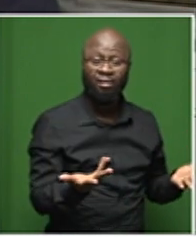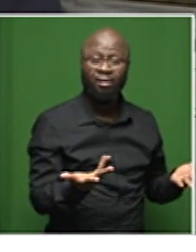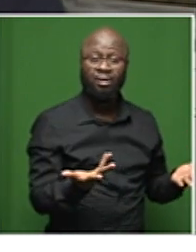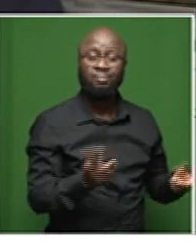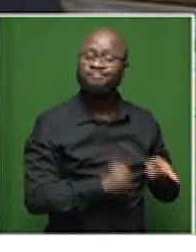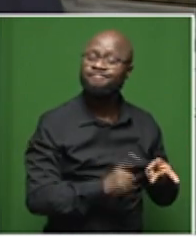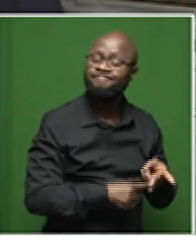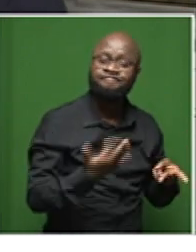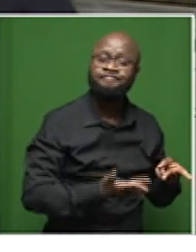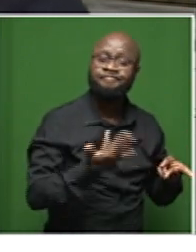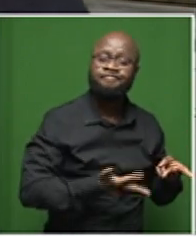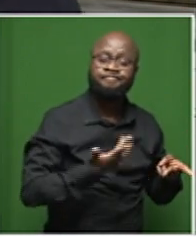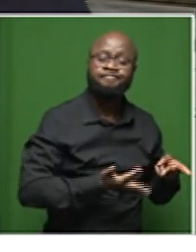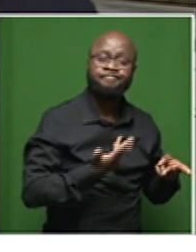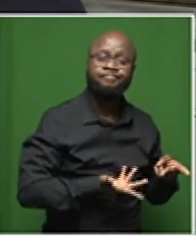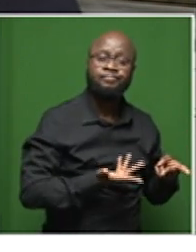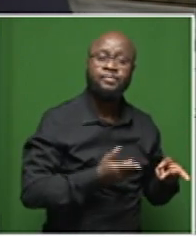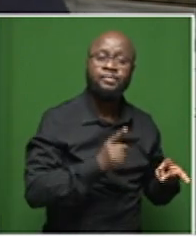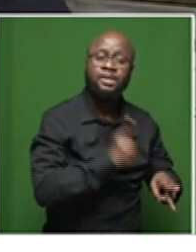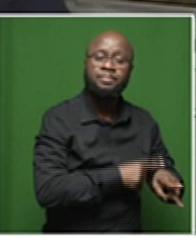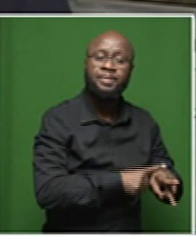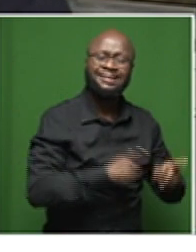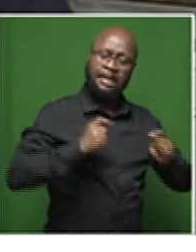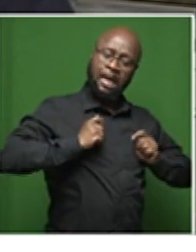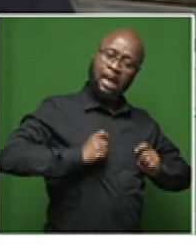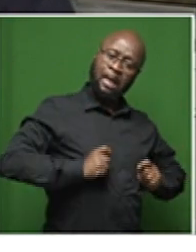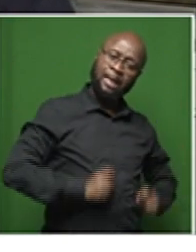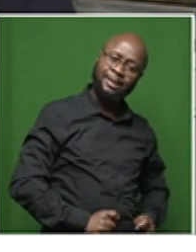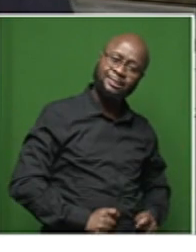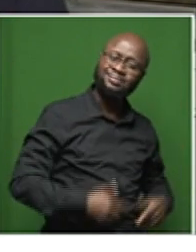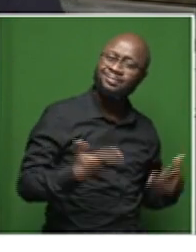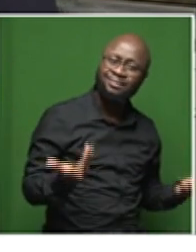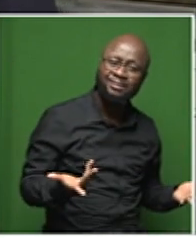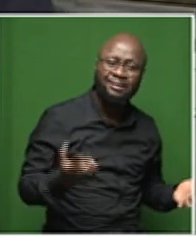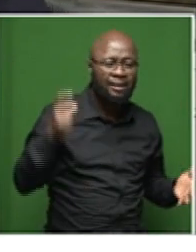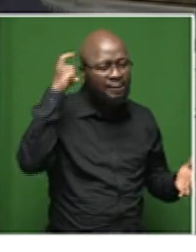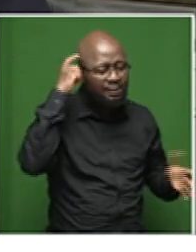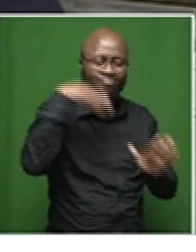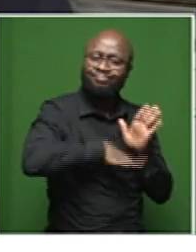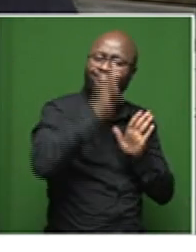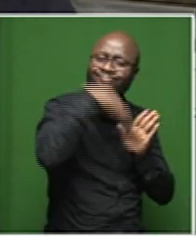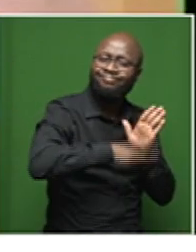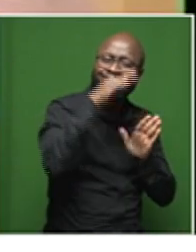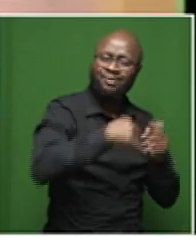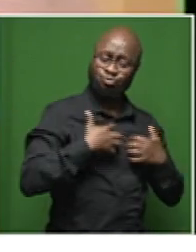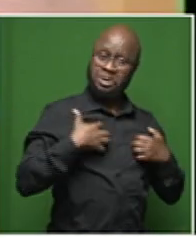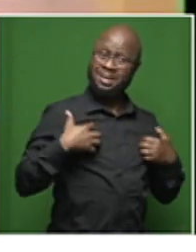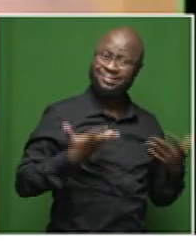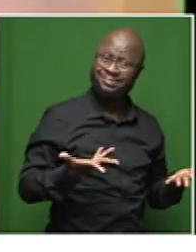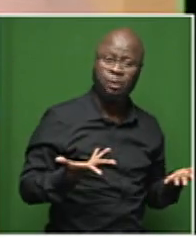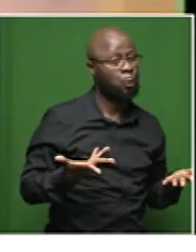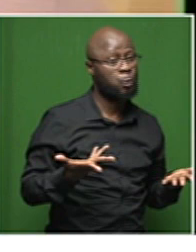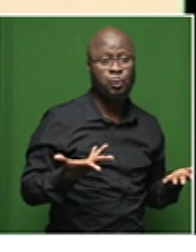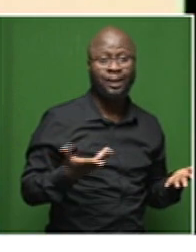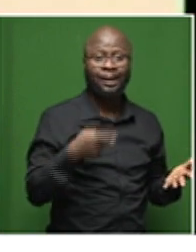that do not fade away, and they are sometimes tired, or they have sleepless nights, or they are stressed, they need to worry and go and